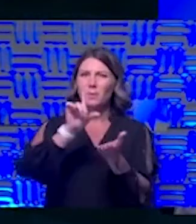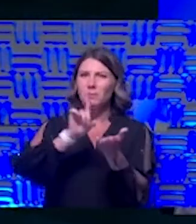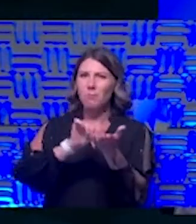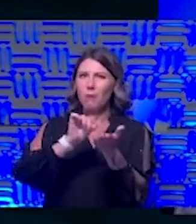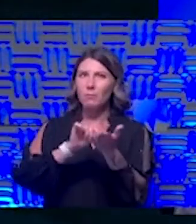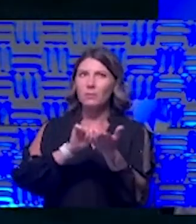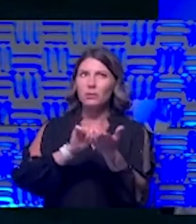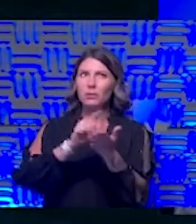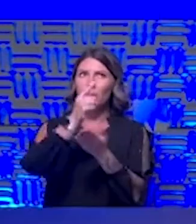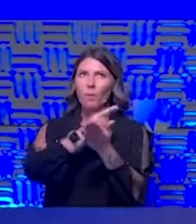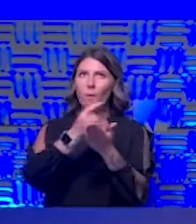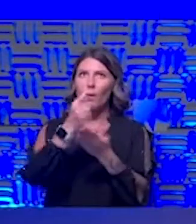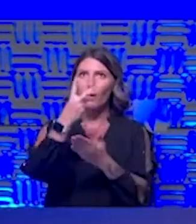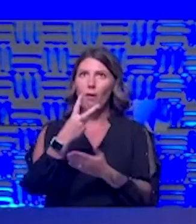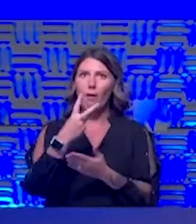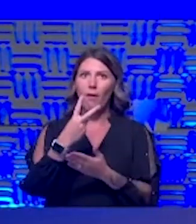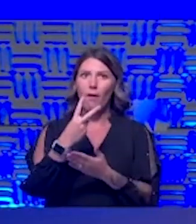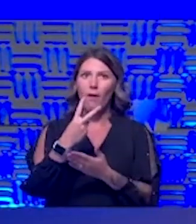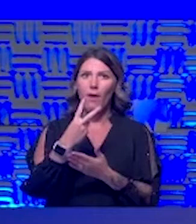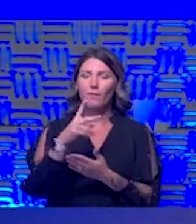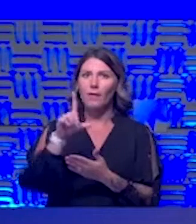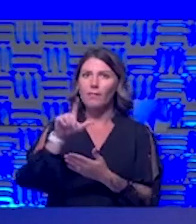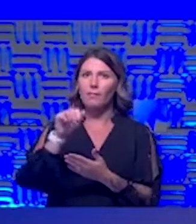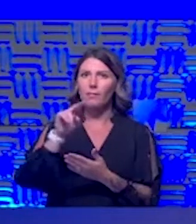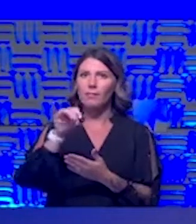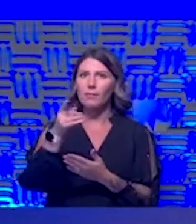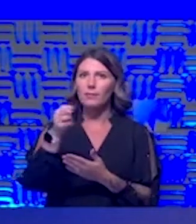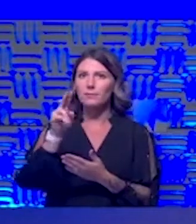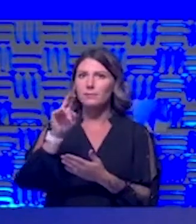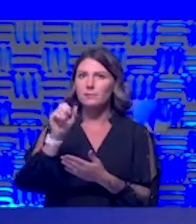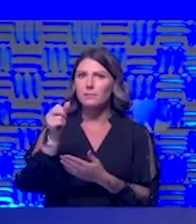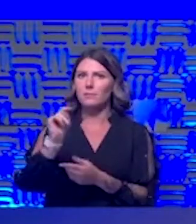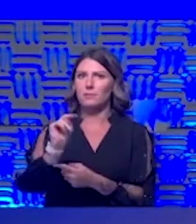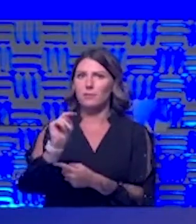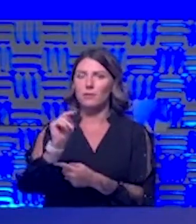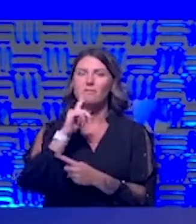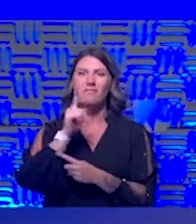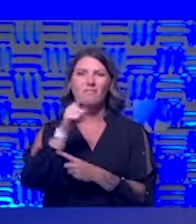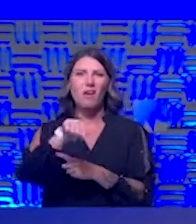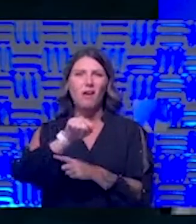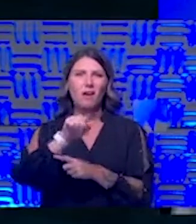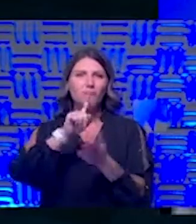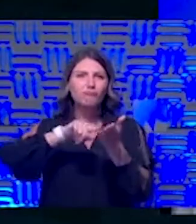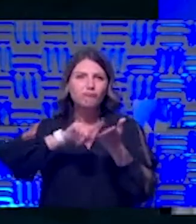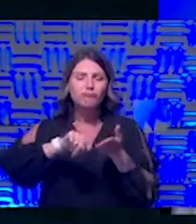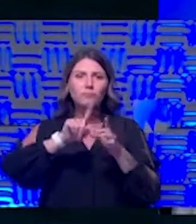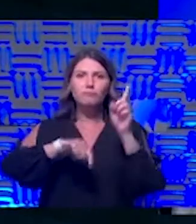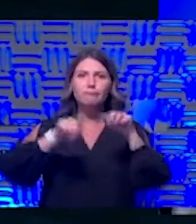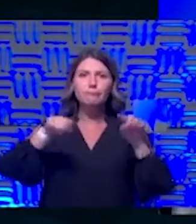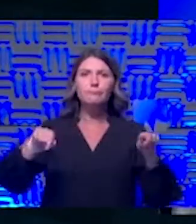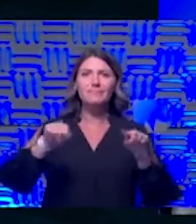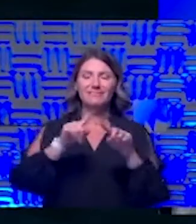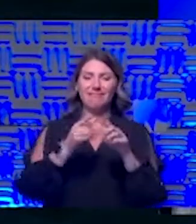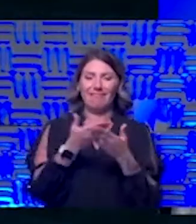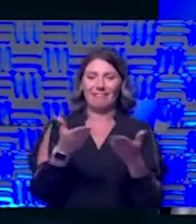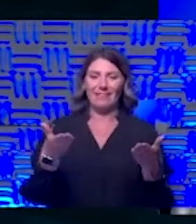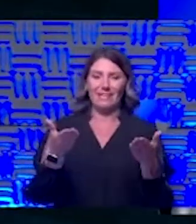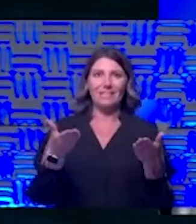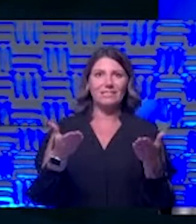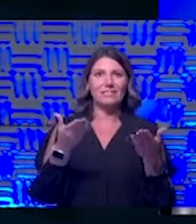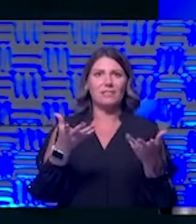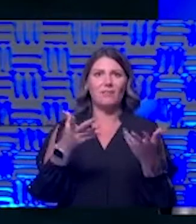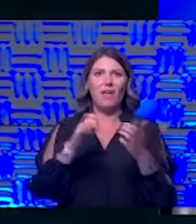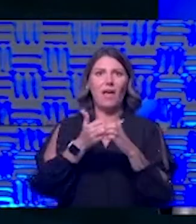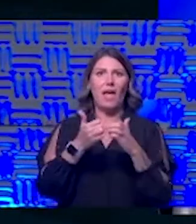ago in Lancet, I believe, where they looked at the different things that you can do to protect yourself, social distancing, the 6-foot